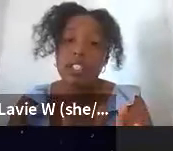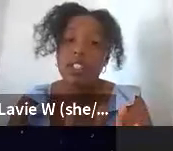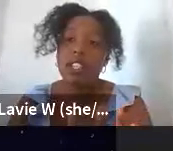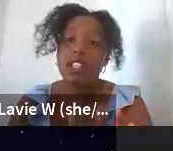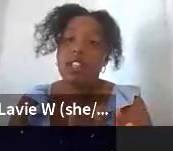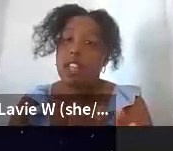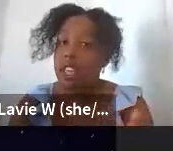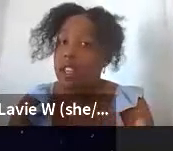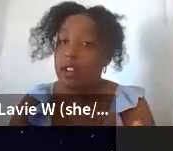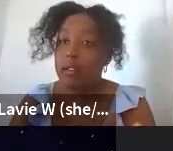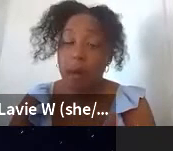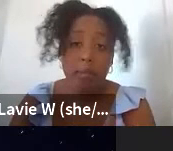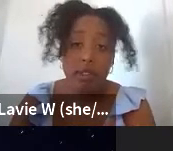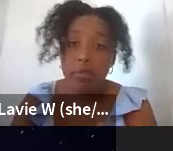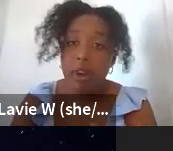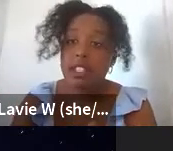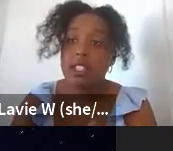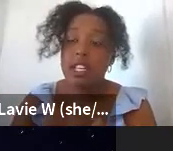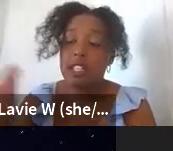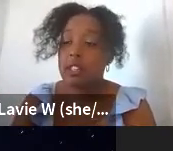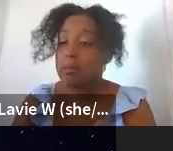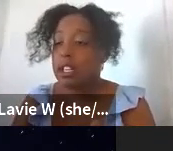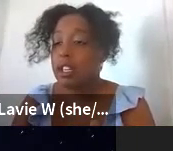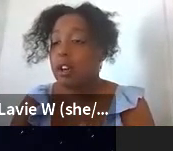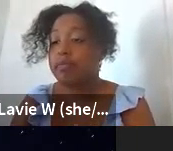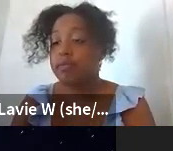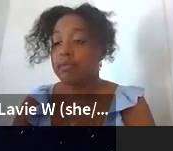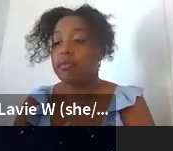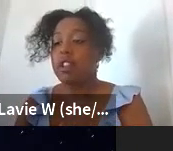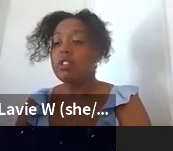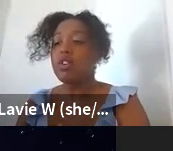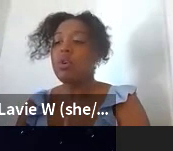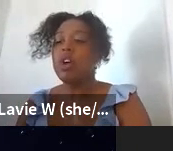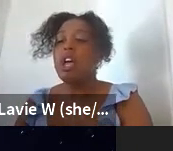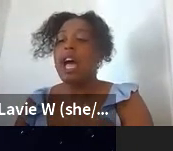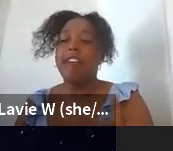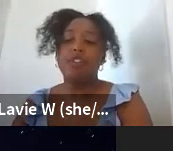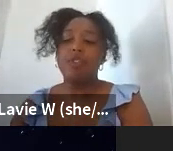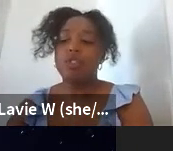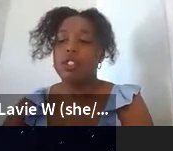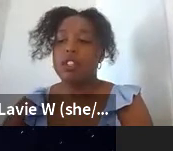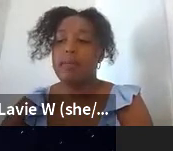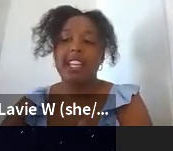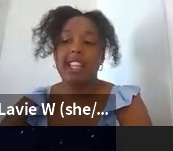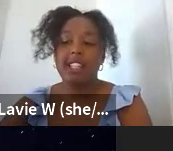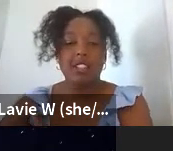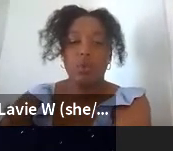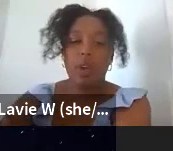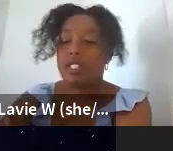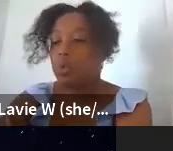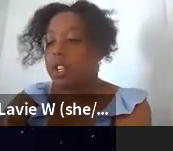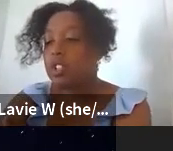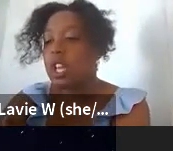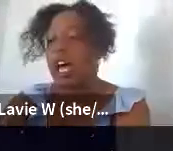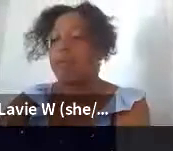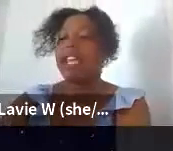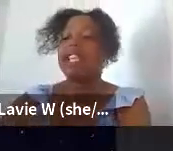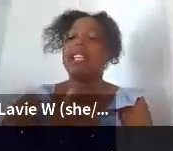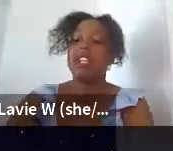to be articulated in popular press and in the media. So Afrofuturism analyzes the ways in